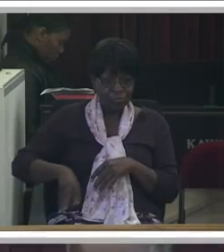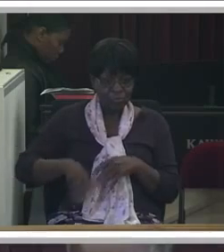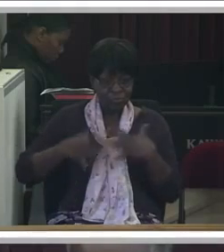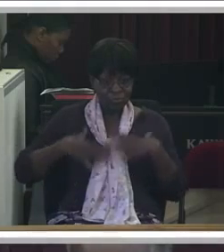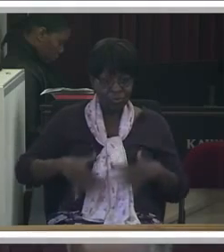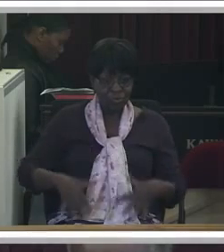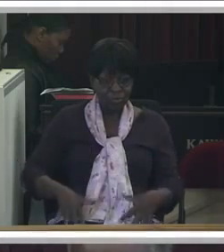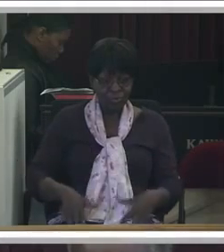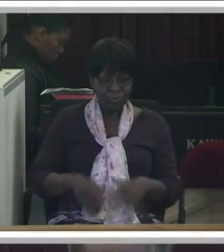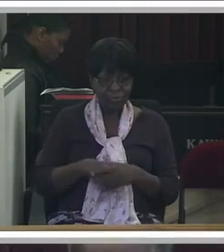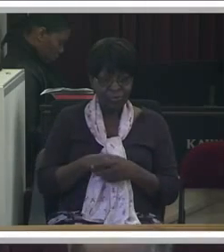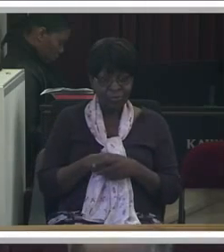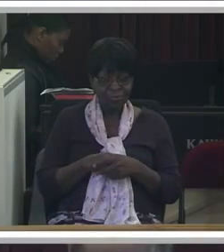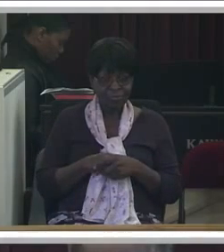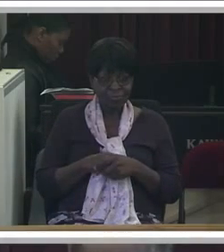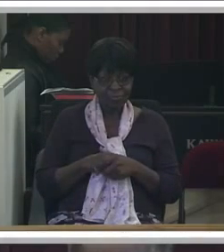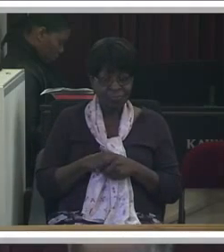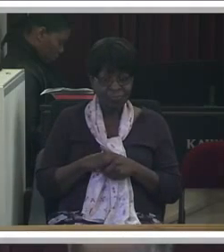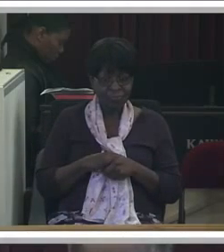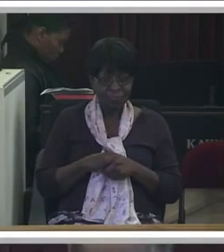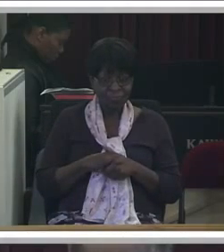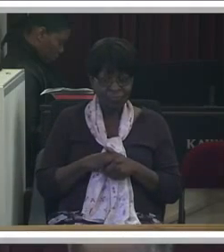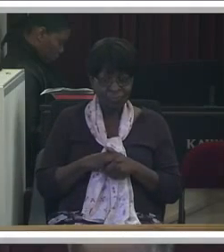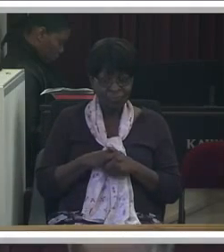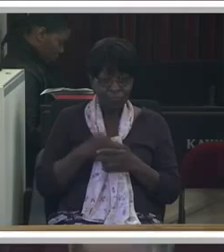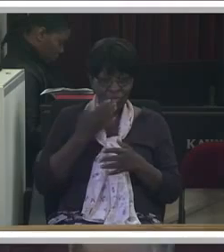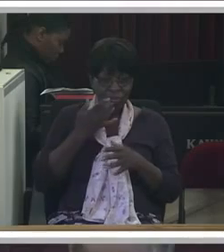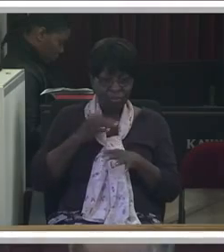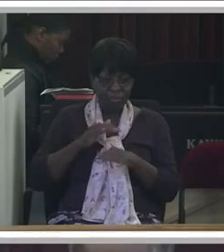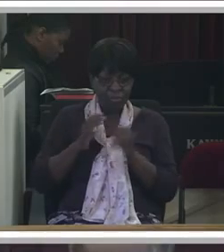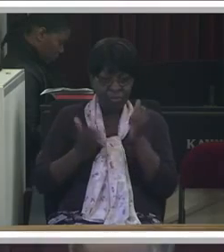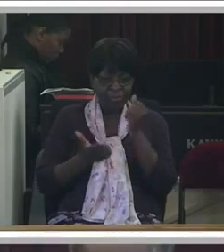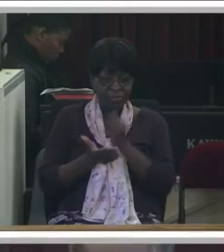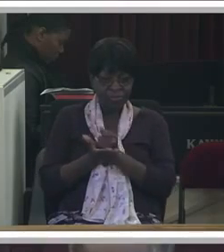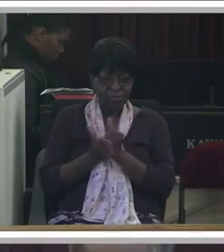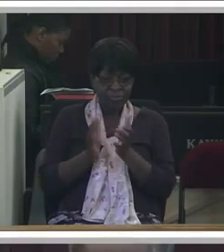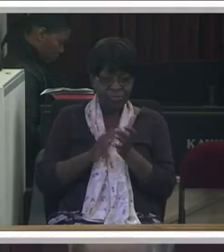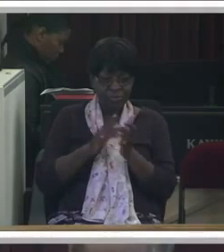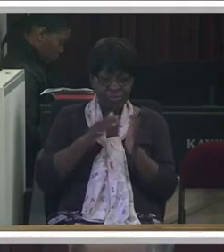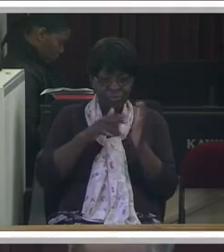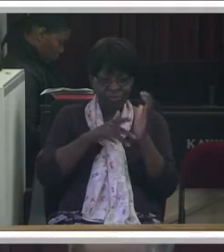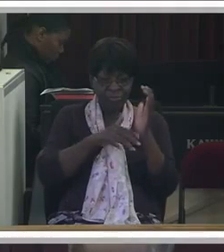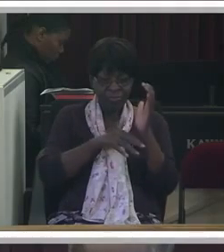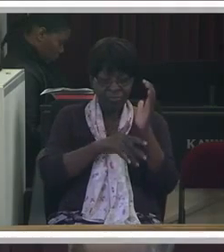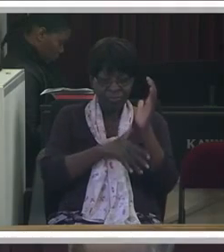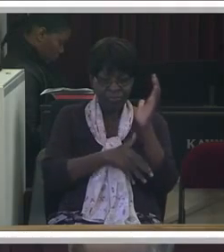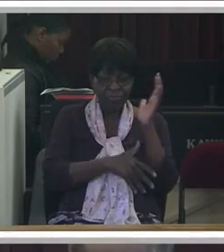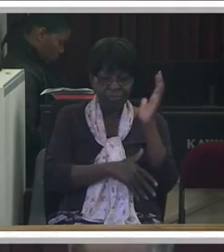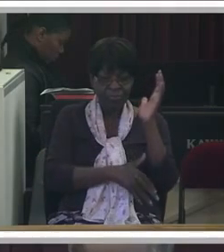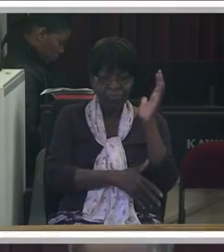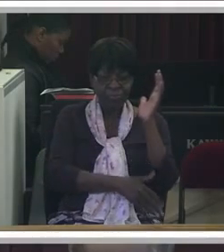through his wrists and ankles. They saw it gush in a sacrificial fountain